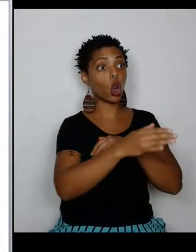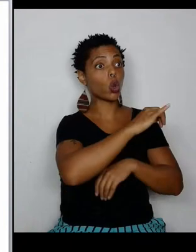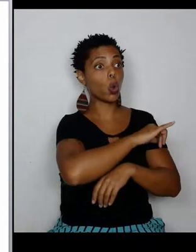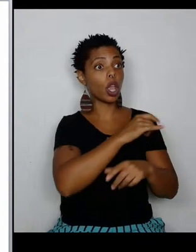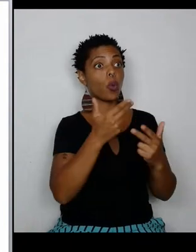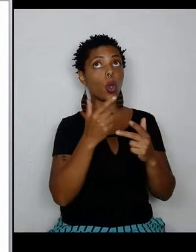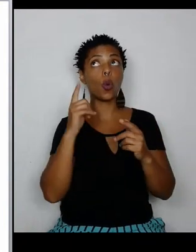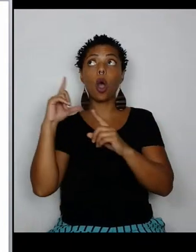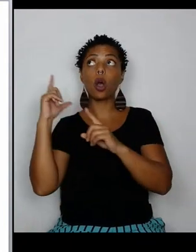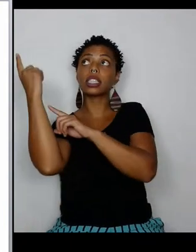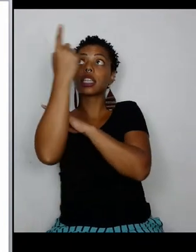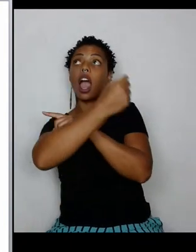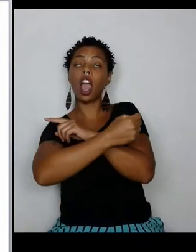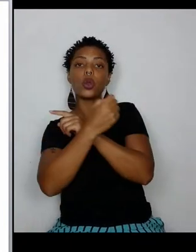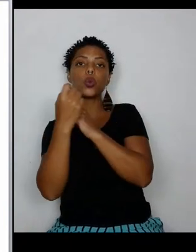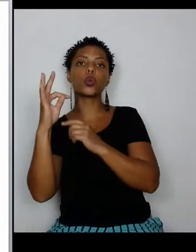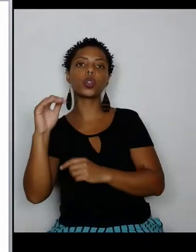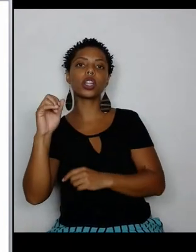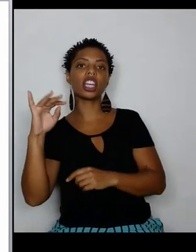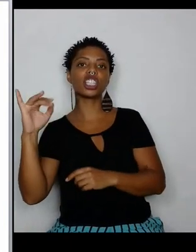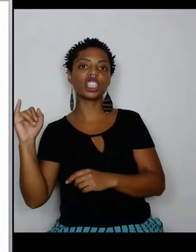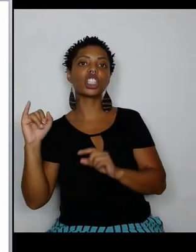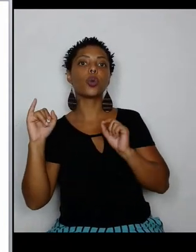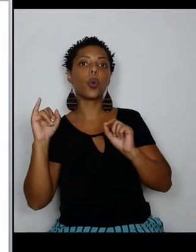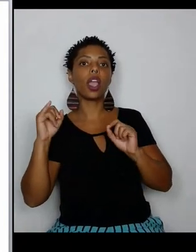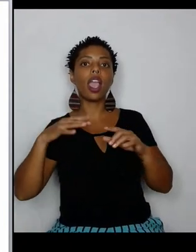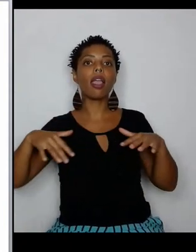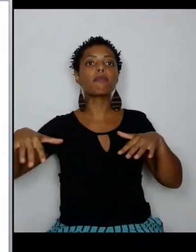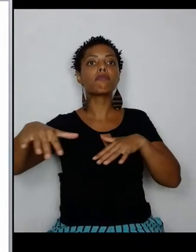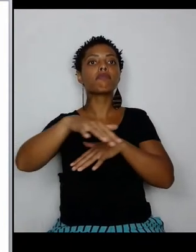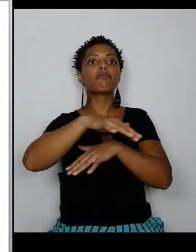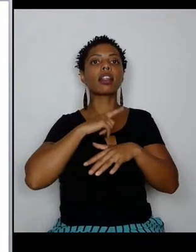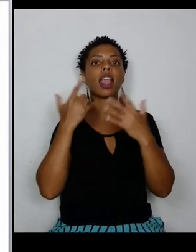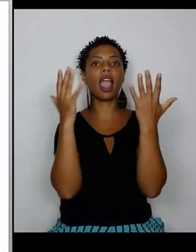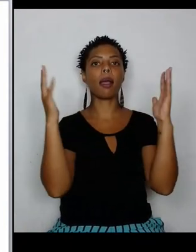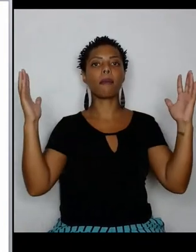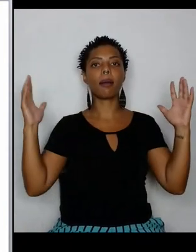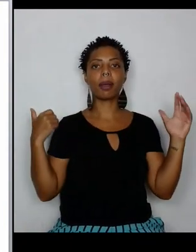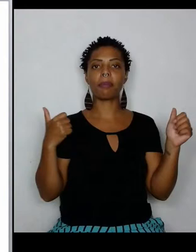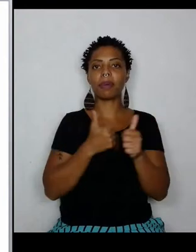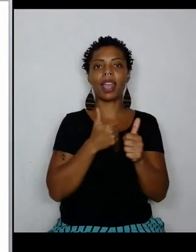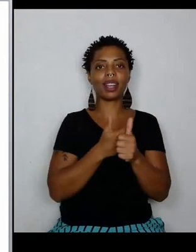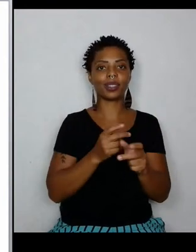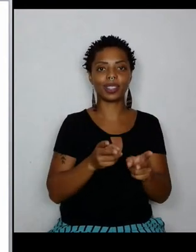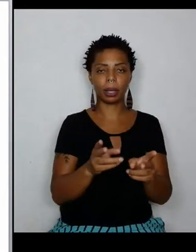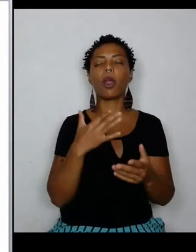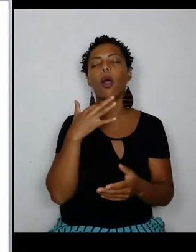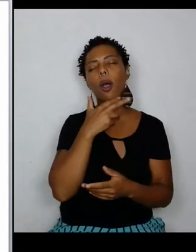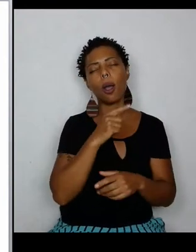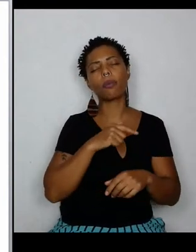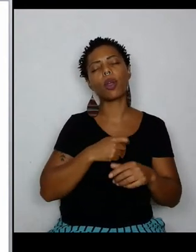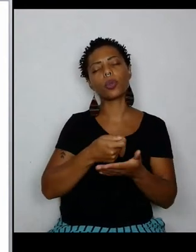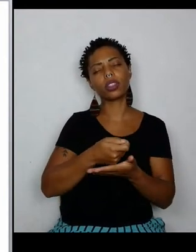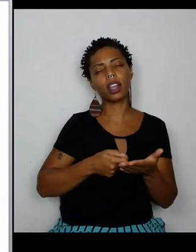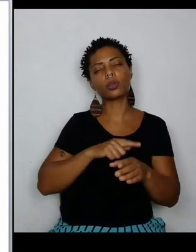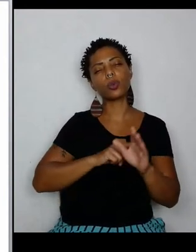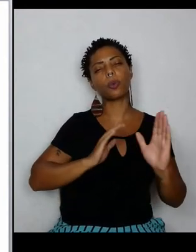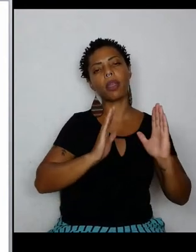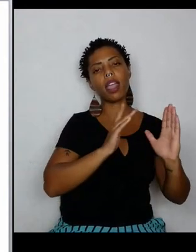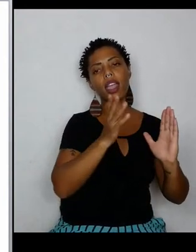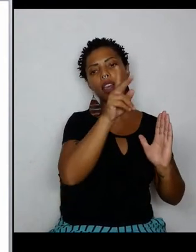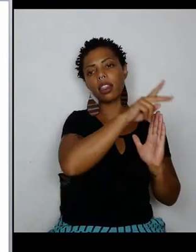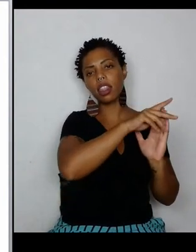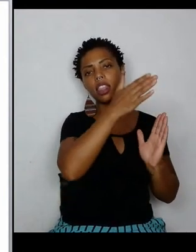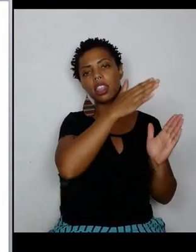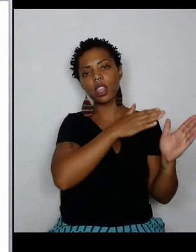janeiro as he emigrated from tahiti with the forest as deciding for his magical apparition of course this